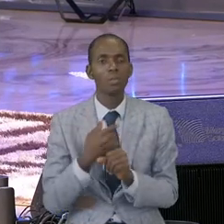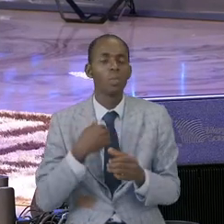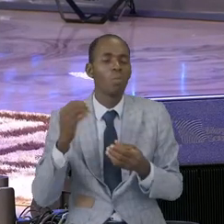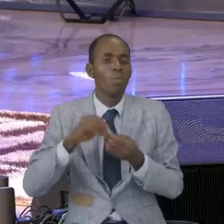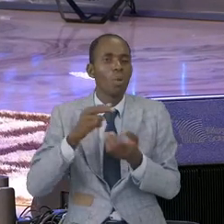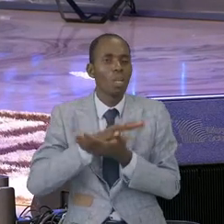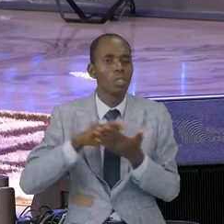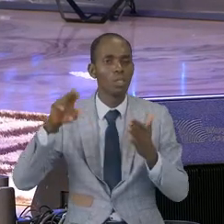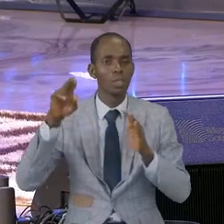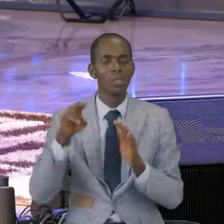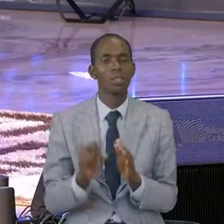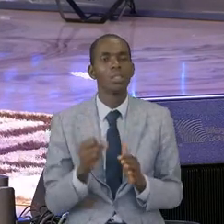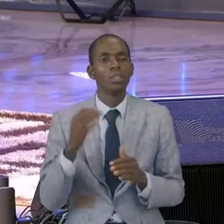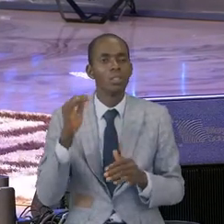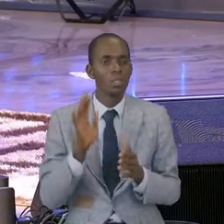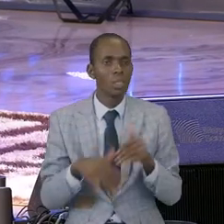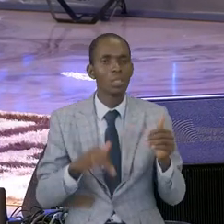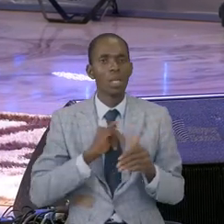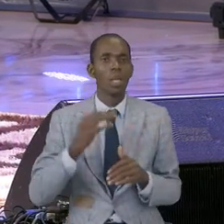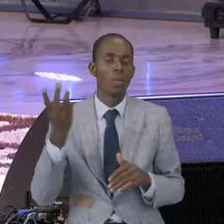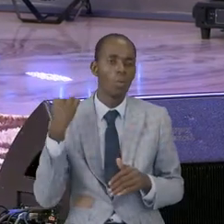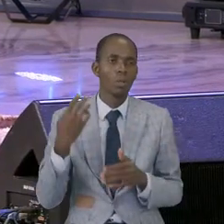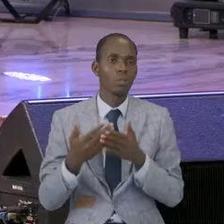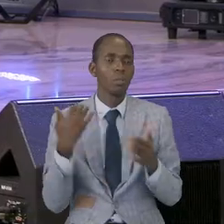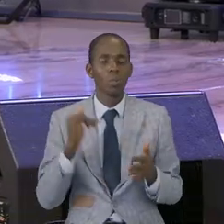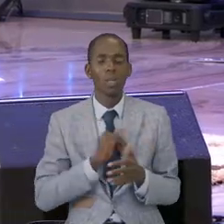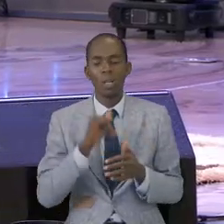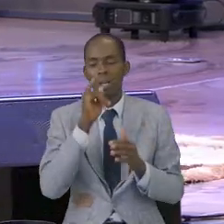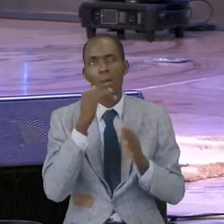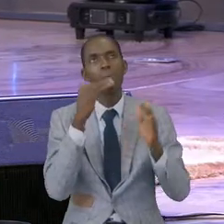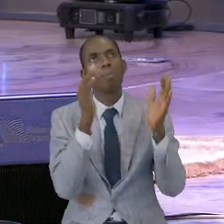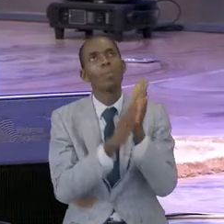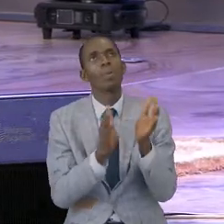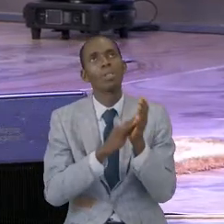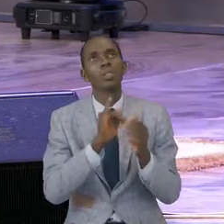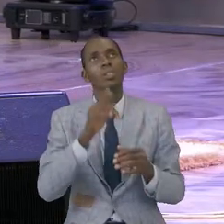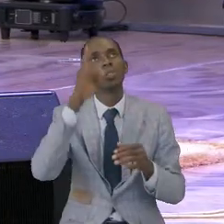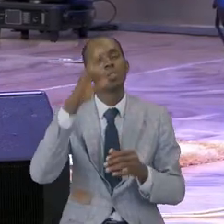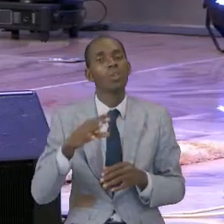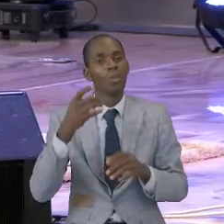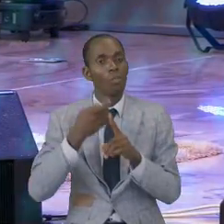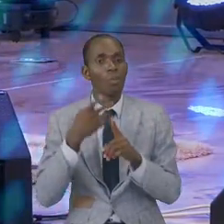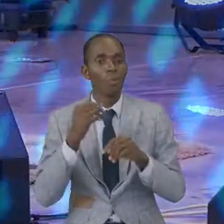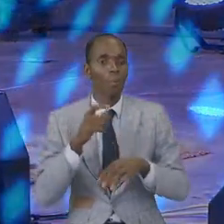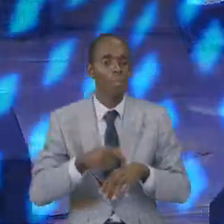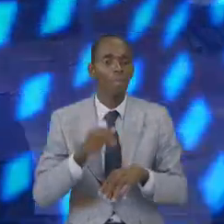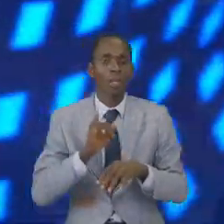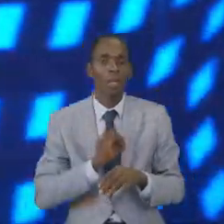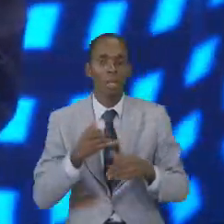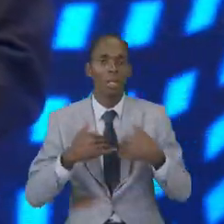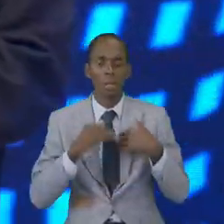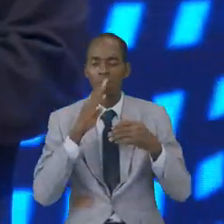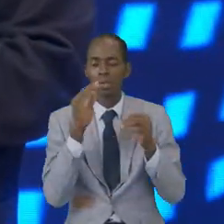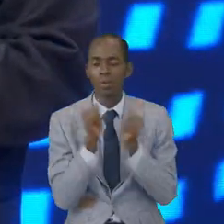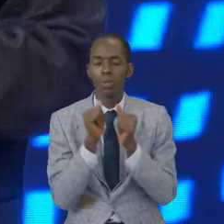holiness than I ever was before. And I'm praising God for the time I've been with